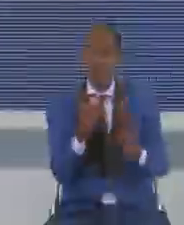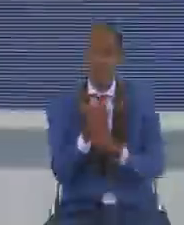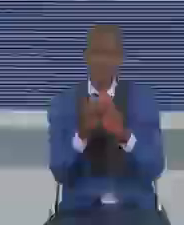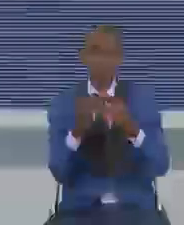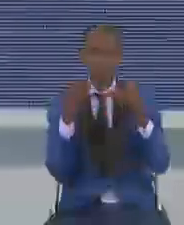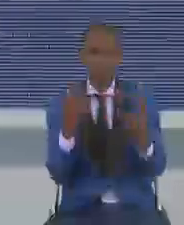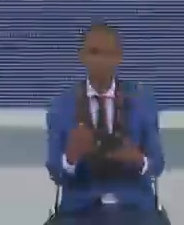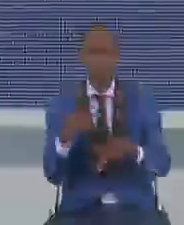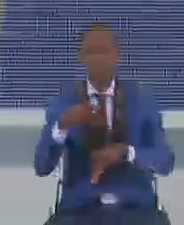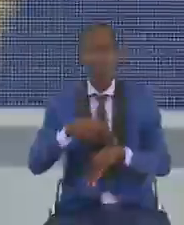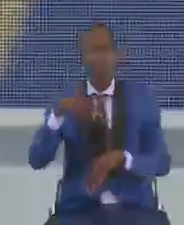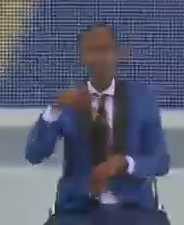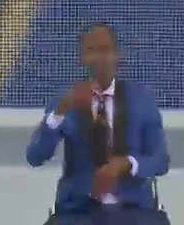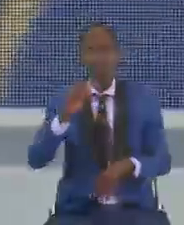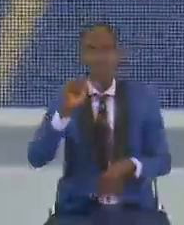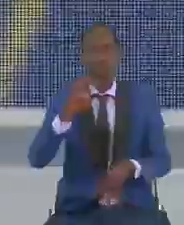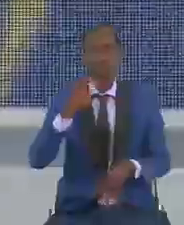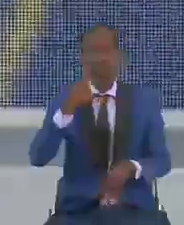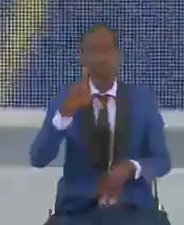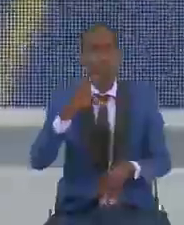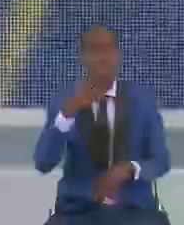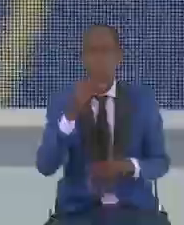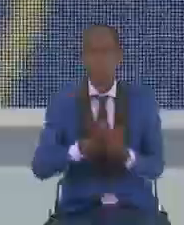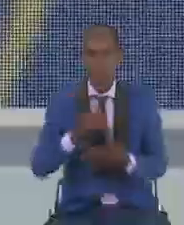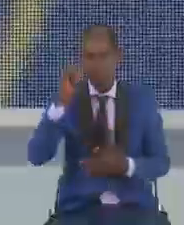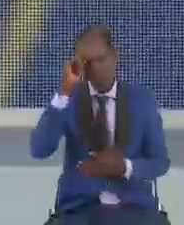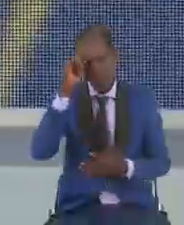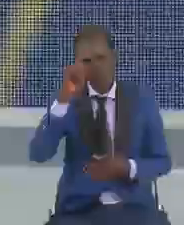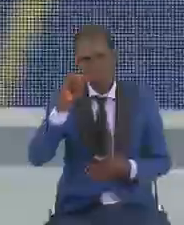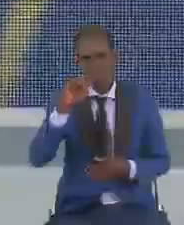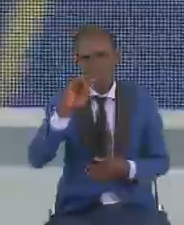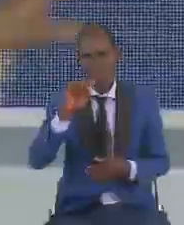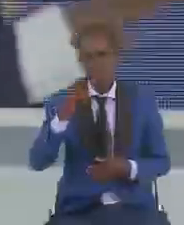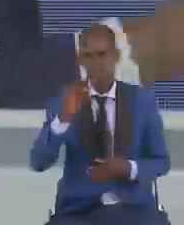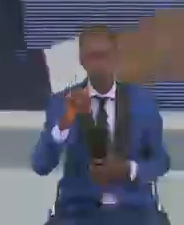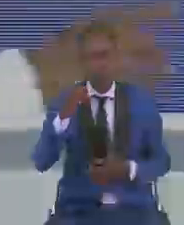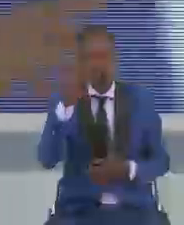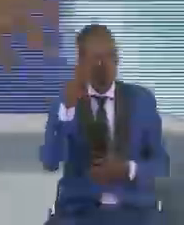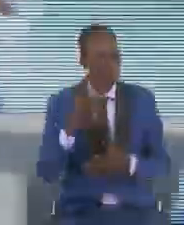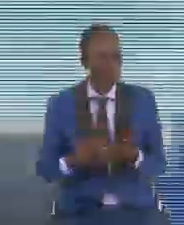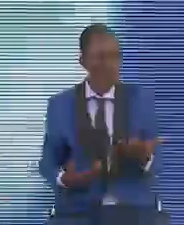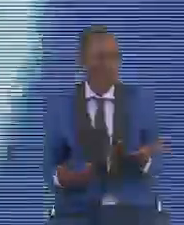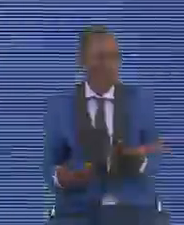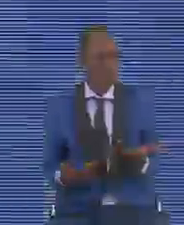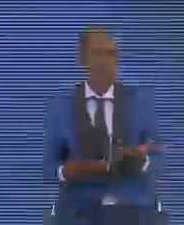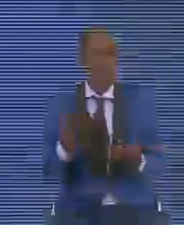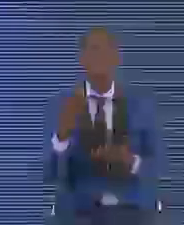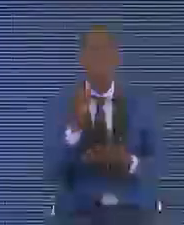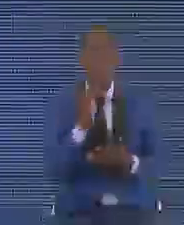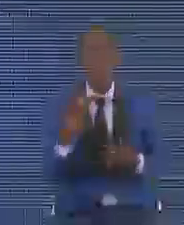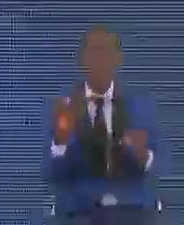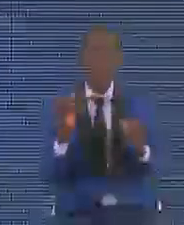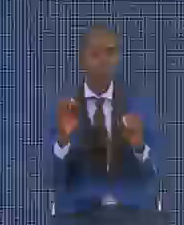the Apostle is saying, Timothy, you know what? There is nothing you need that is